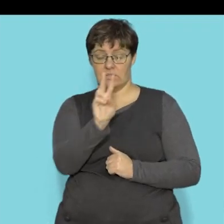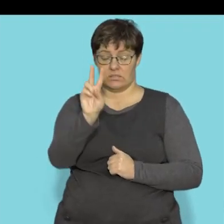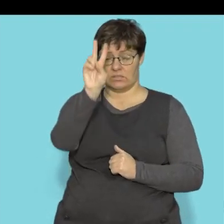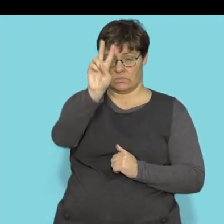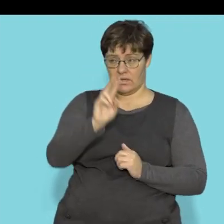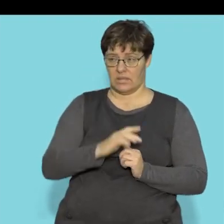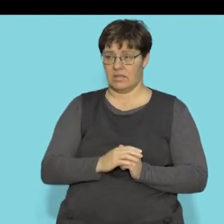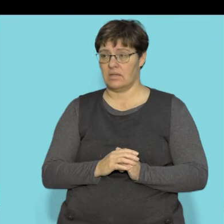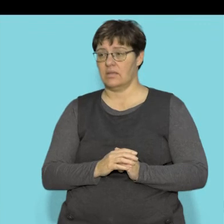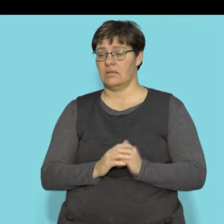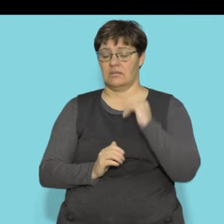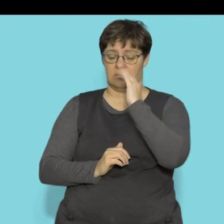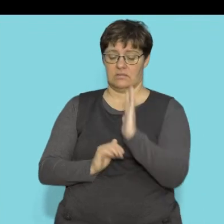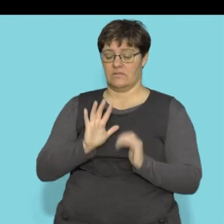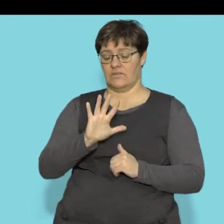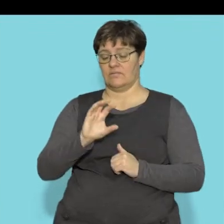multiplied by pi